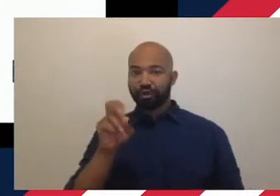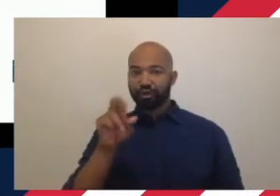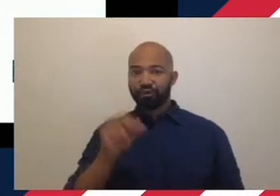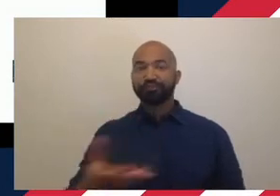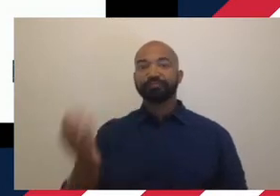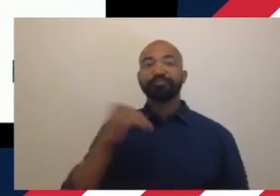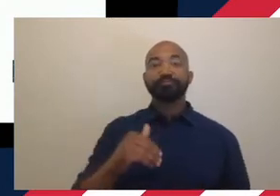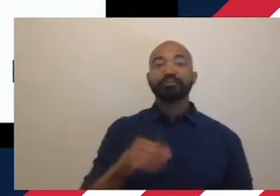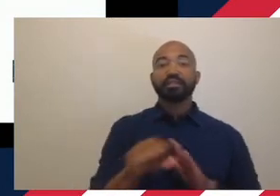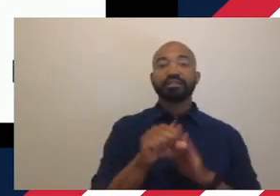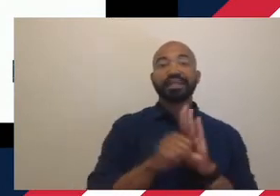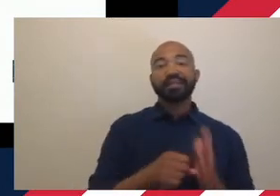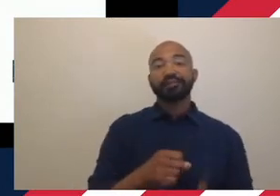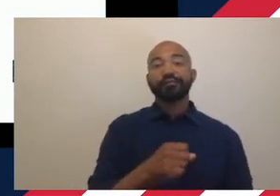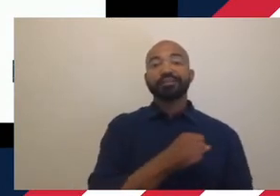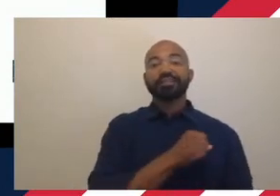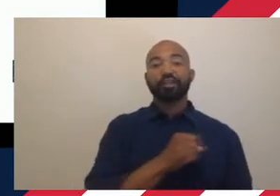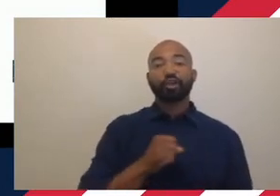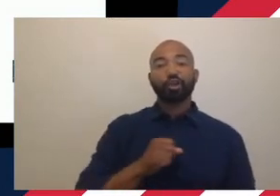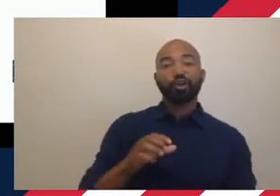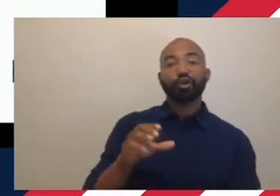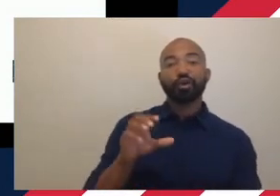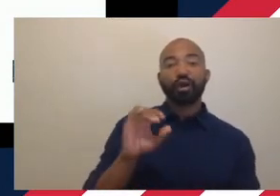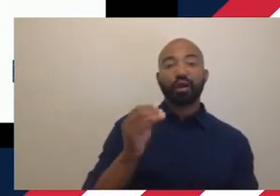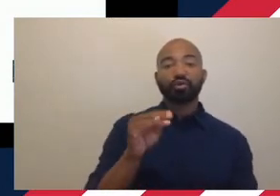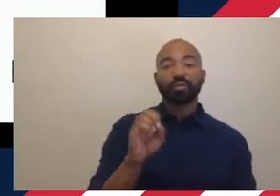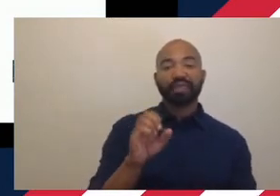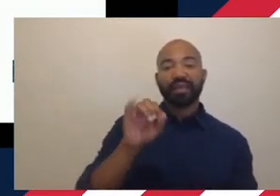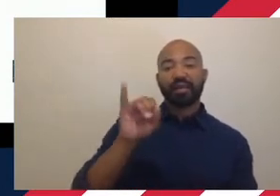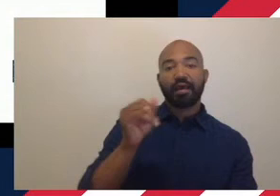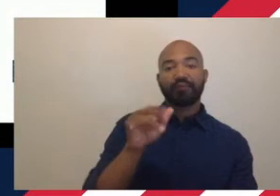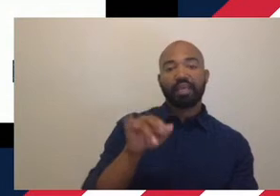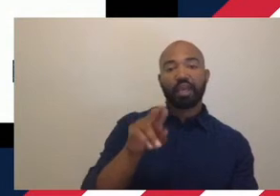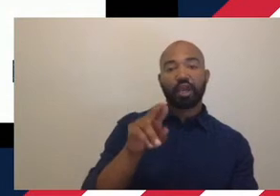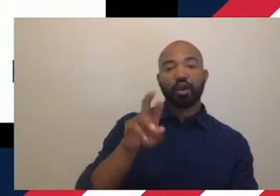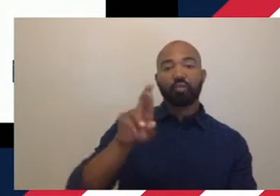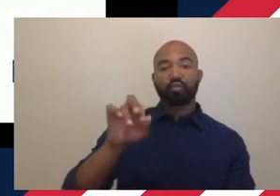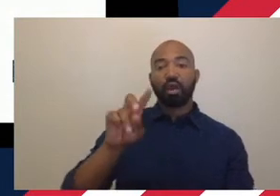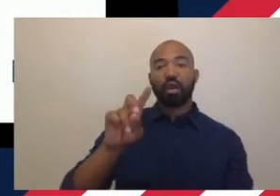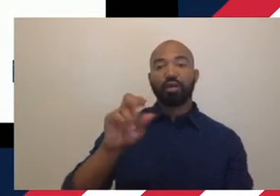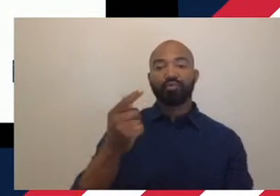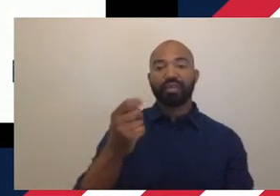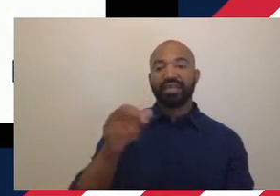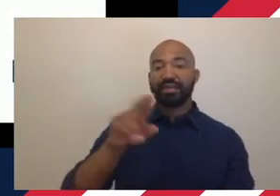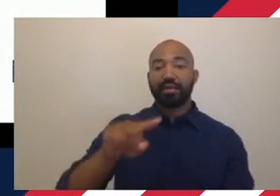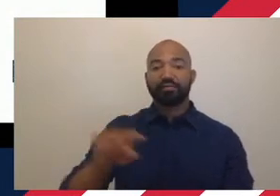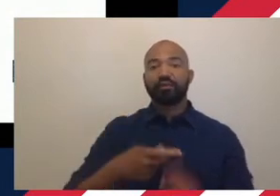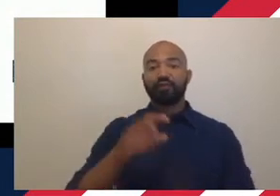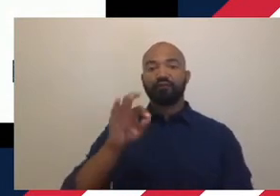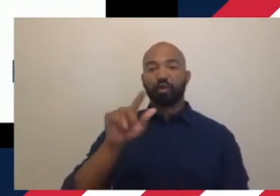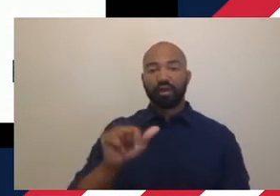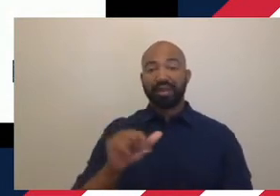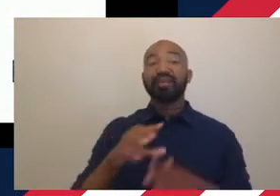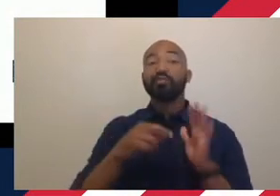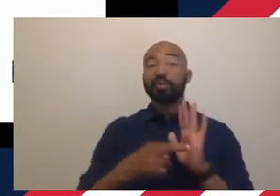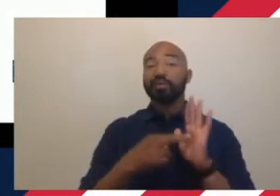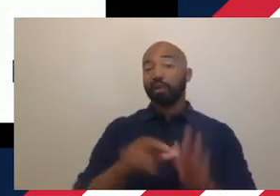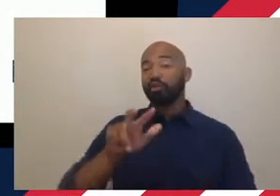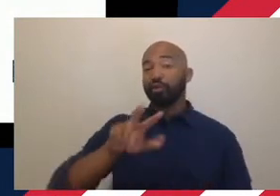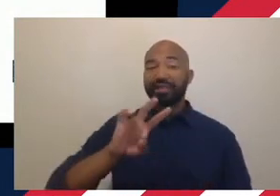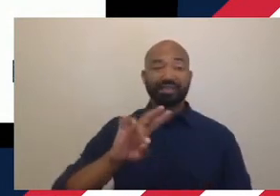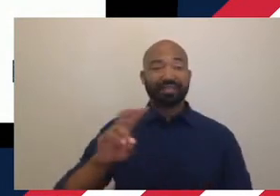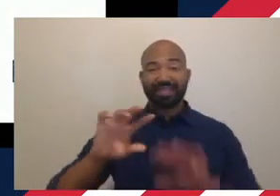Javier Rodriguez of Florida is a member of the Florida Senate representing the 37th